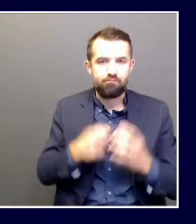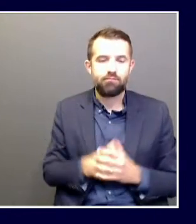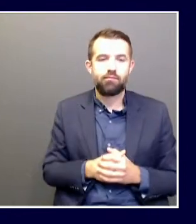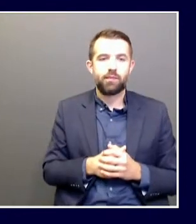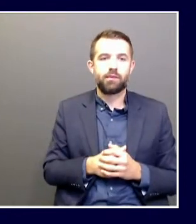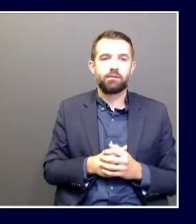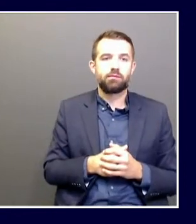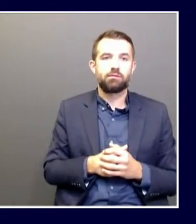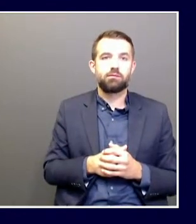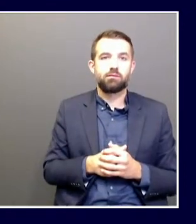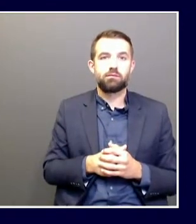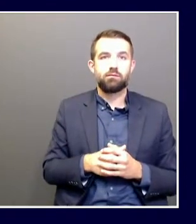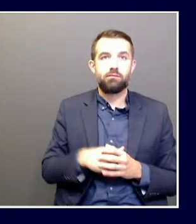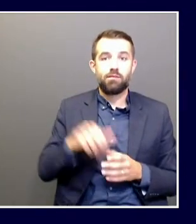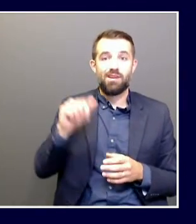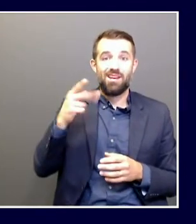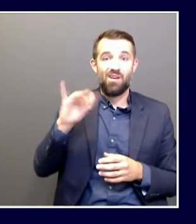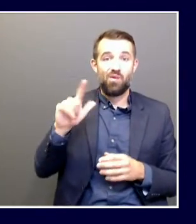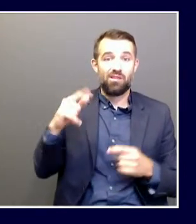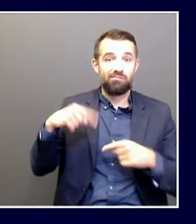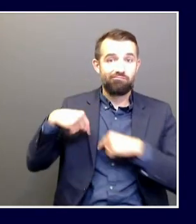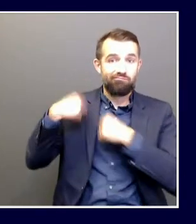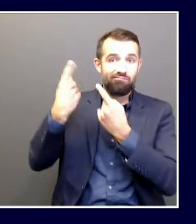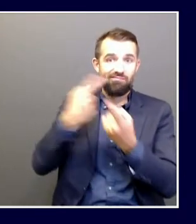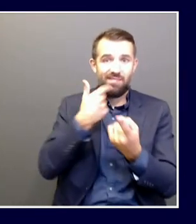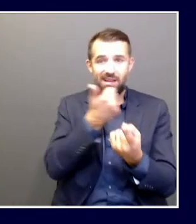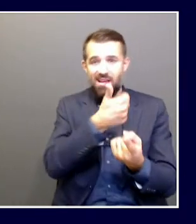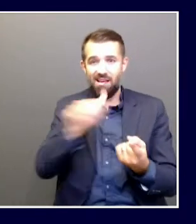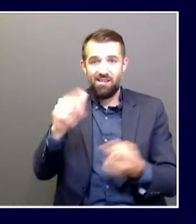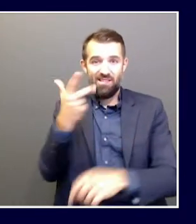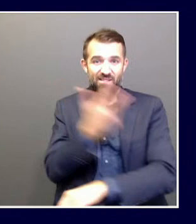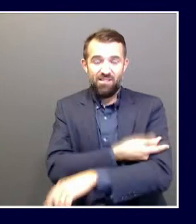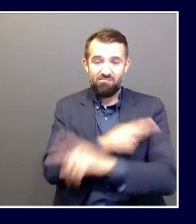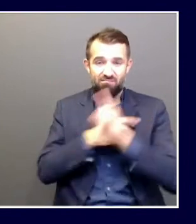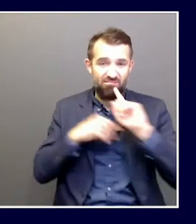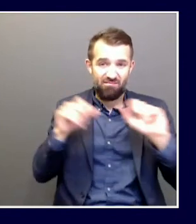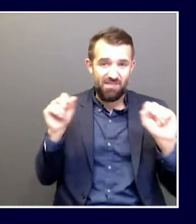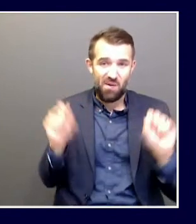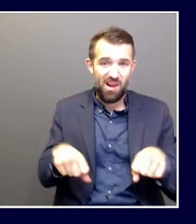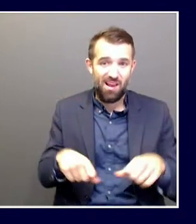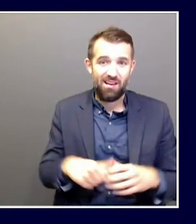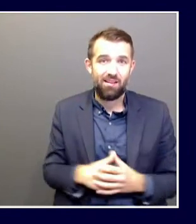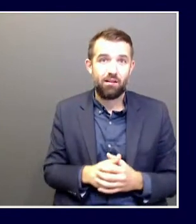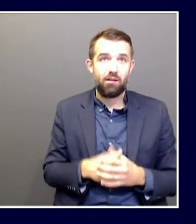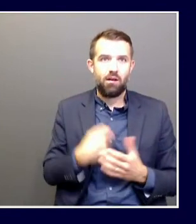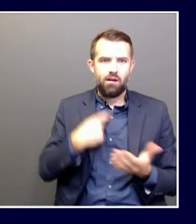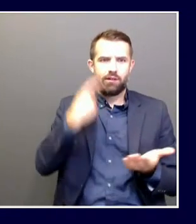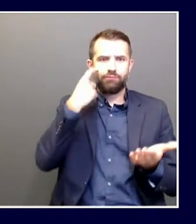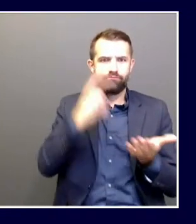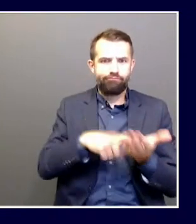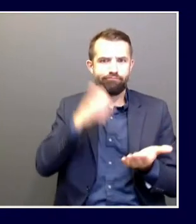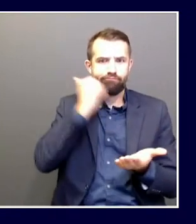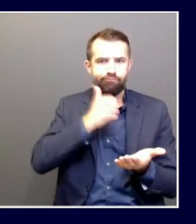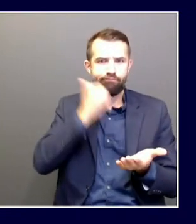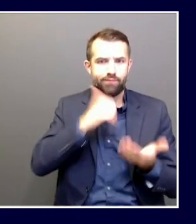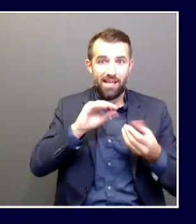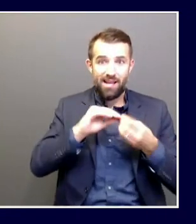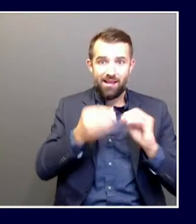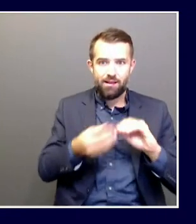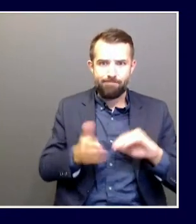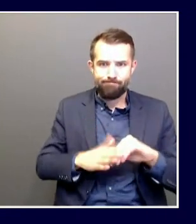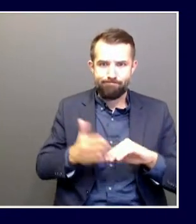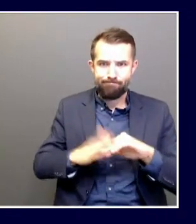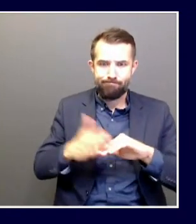somebody gets their vaccine doses. And we do continue to see daily progress. Director Shah mentioned that we crossed that 1 million person